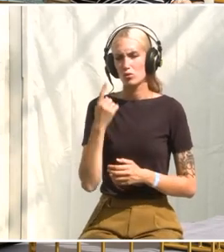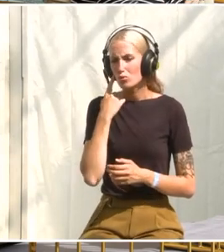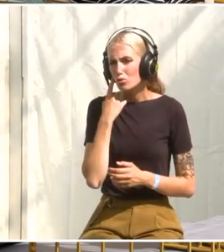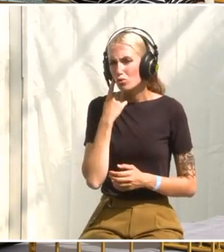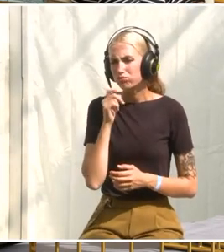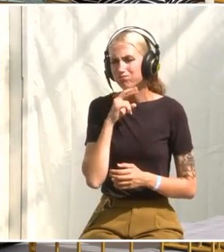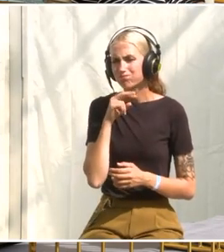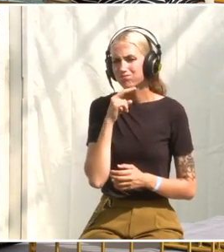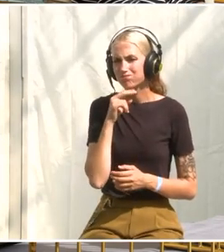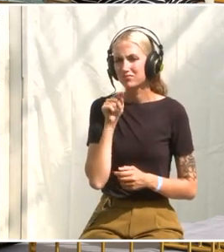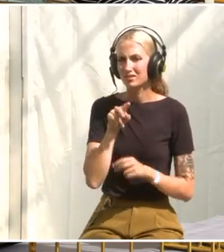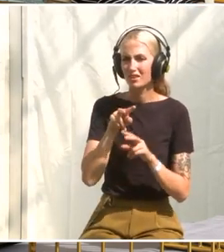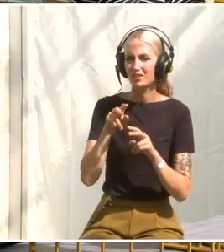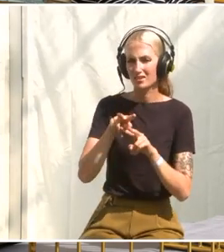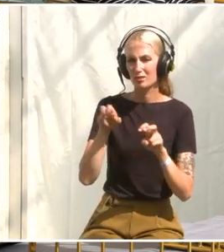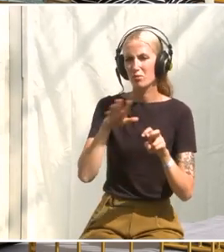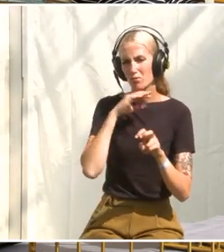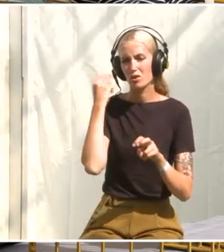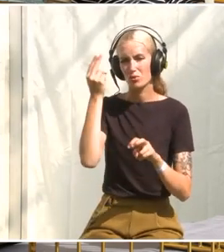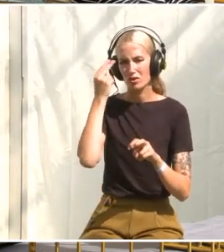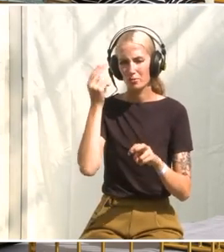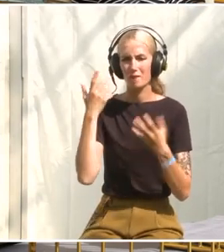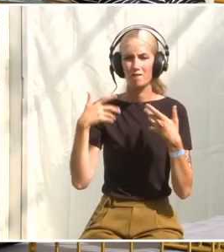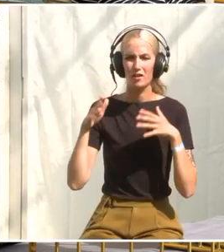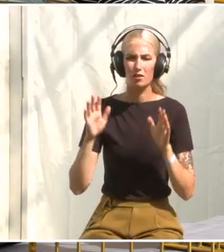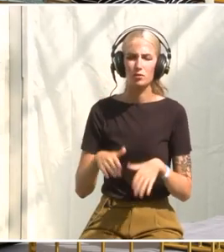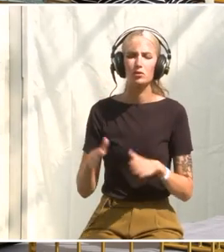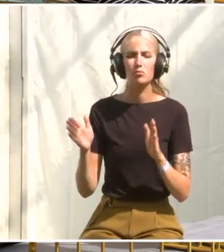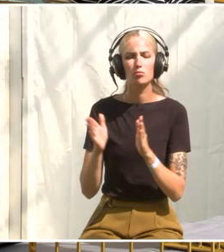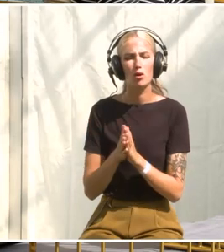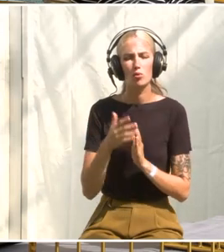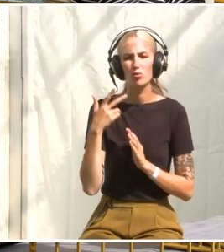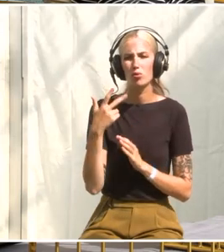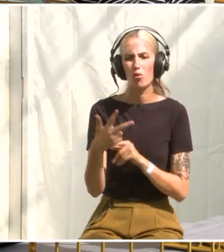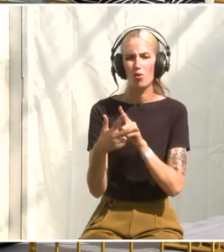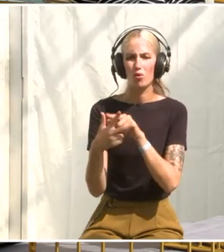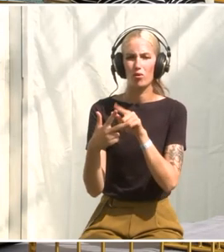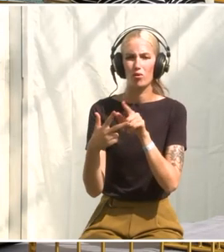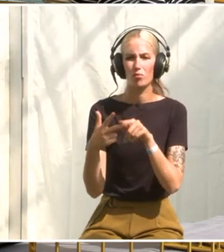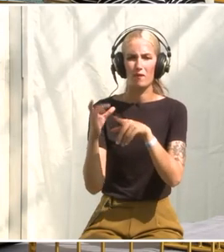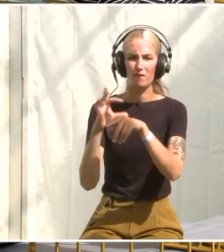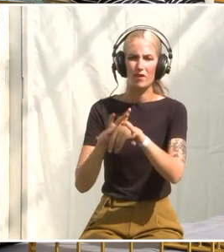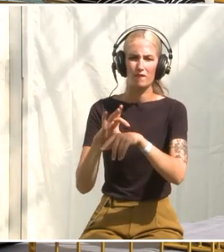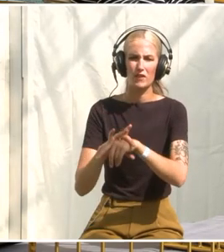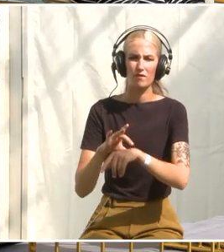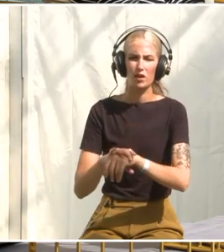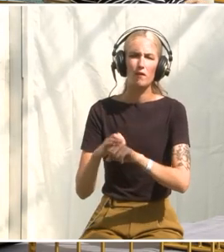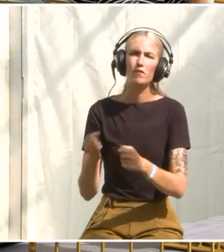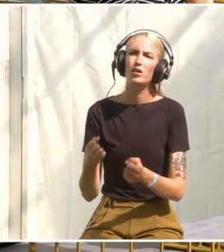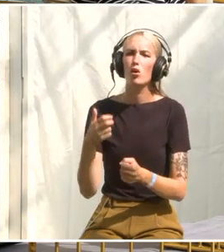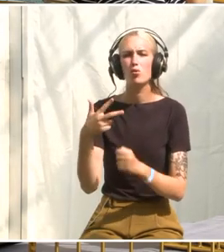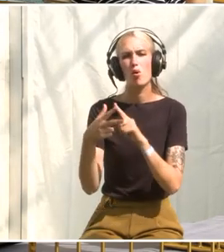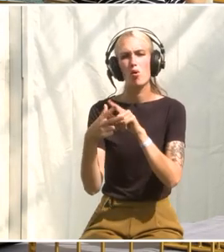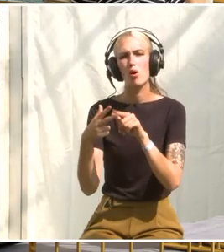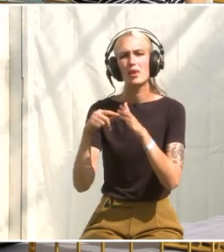course studied these topics a lot as well. So if you summarize three key factors that attract